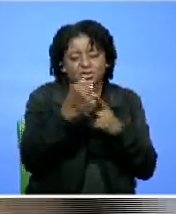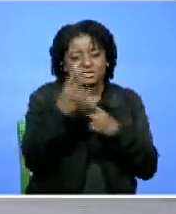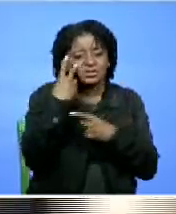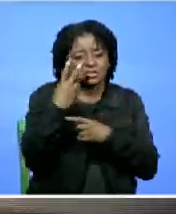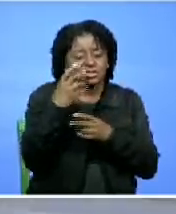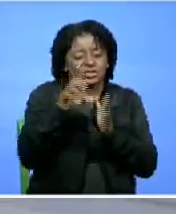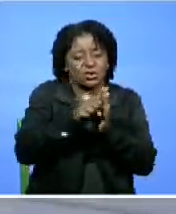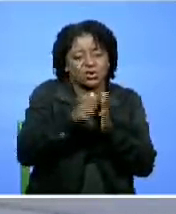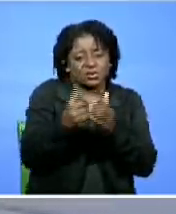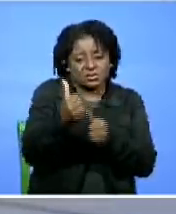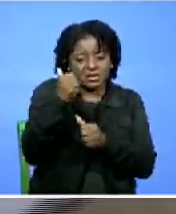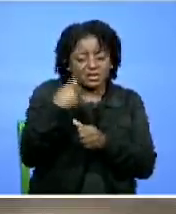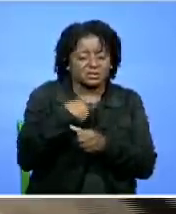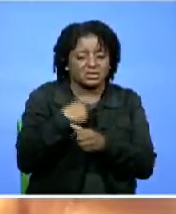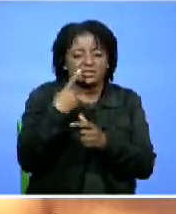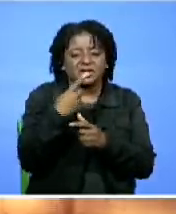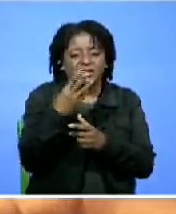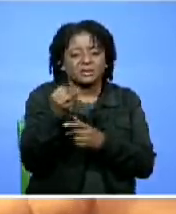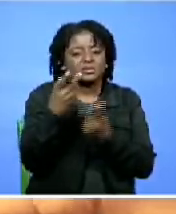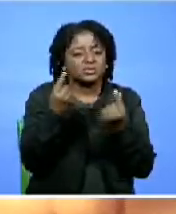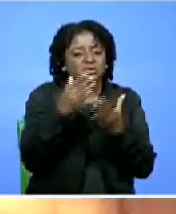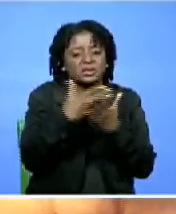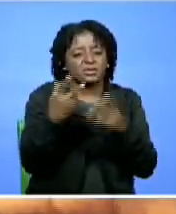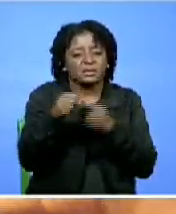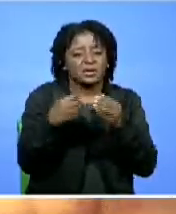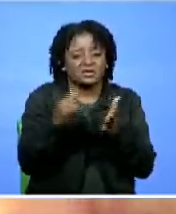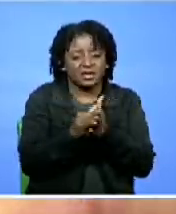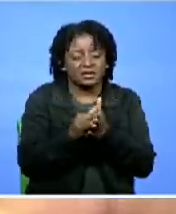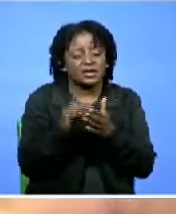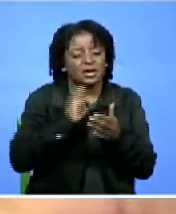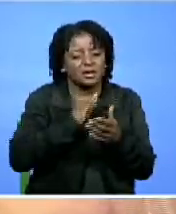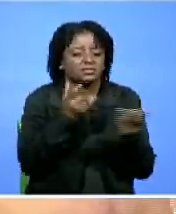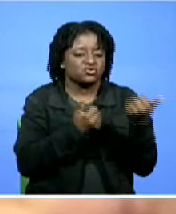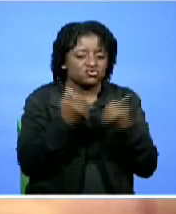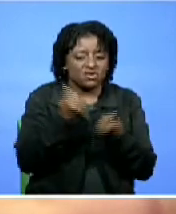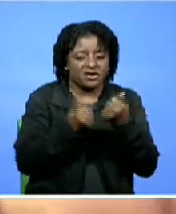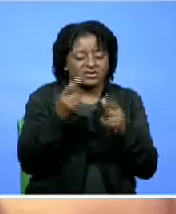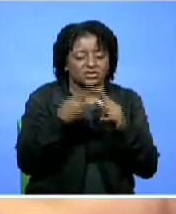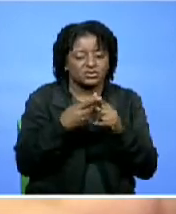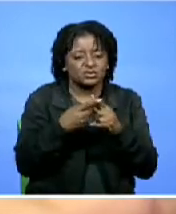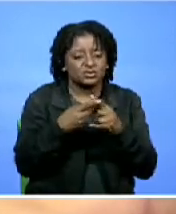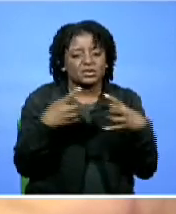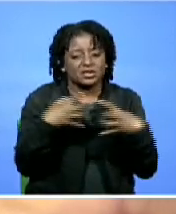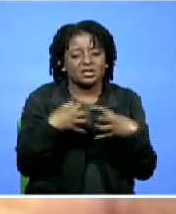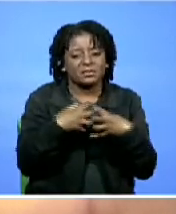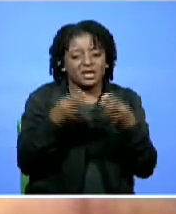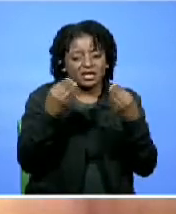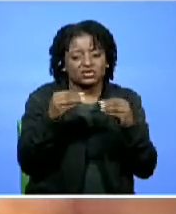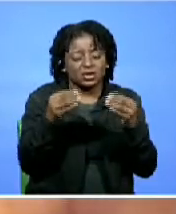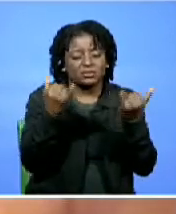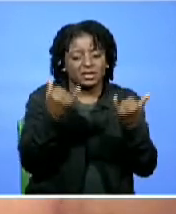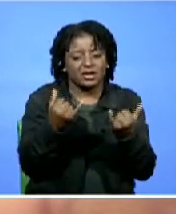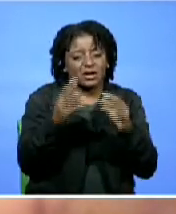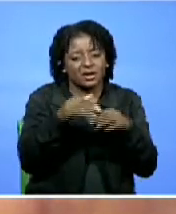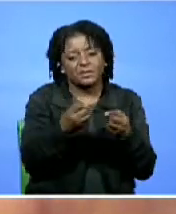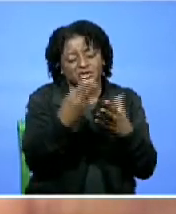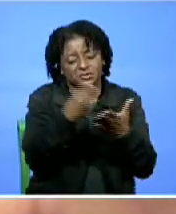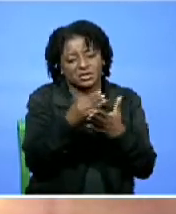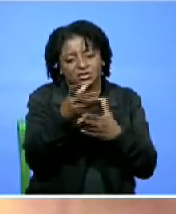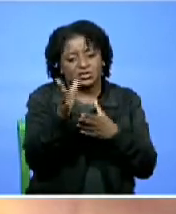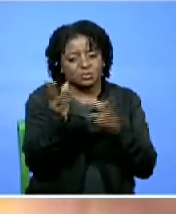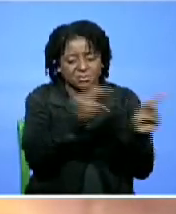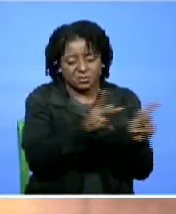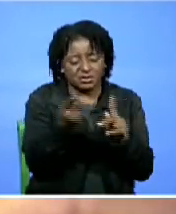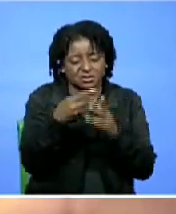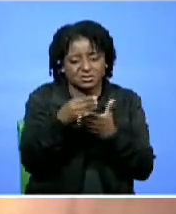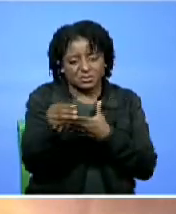back of me. Yeah, tell them to do something about that. I got it driving to the mechanic shop right now. Right now. How much money you've been able to spend, roughly?